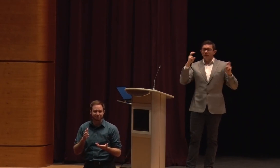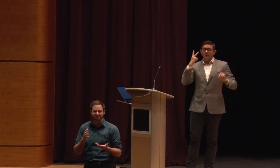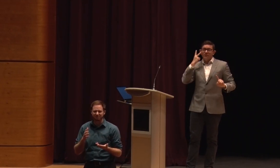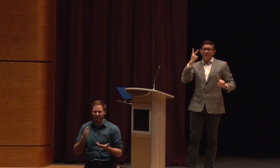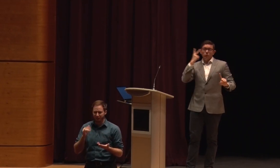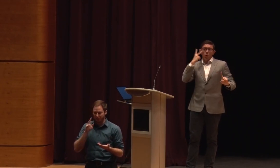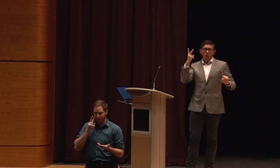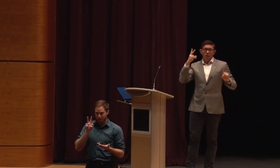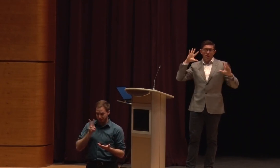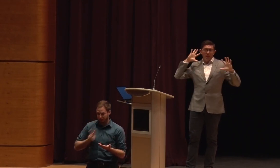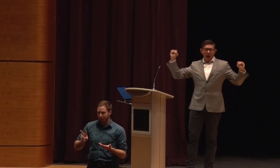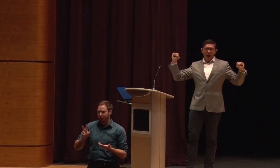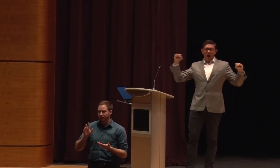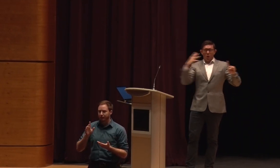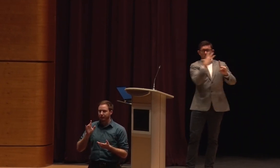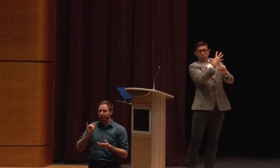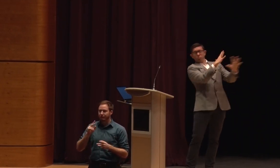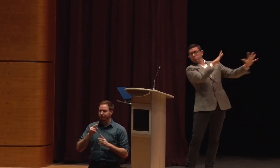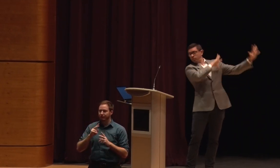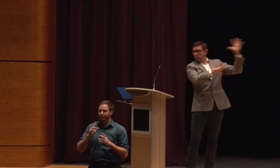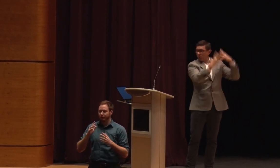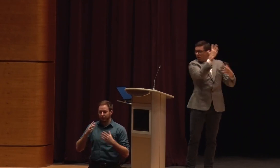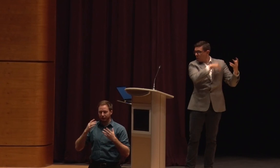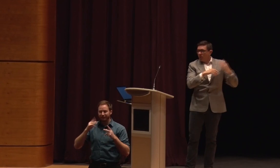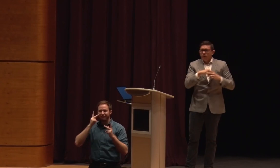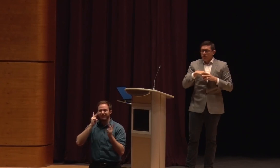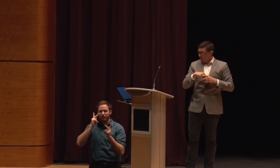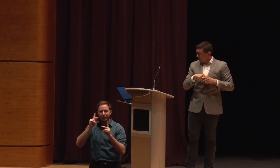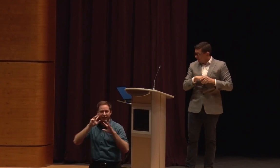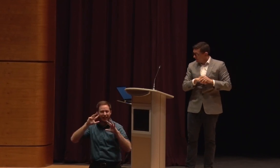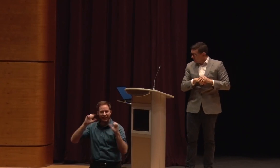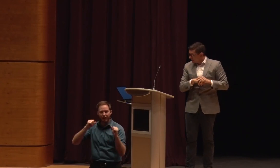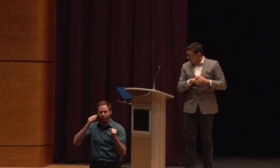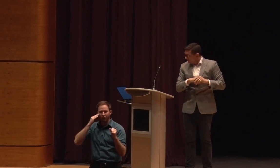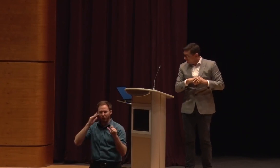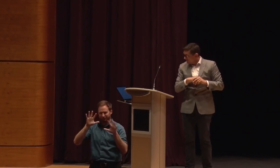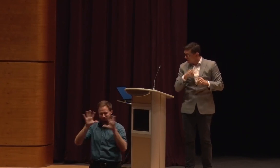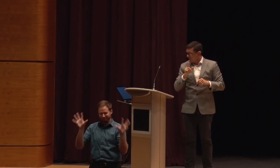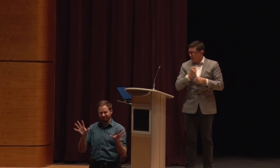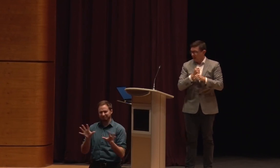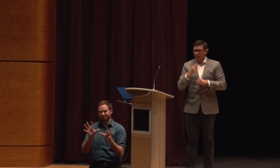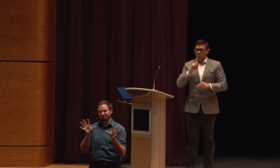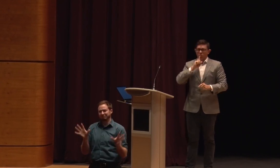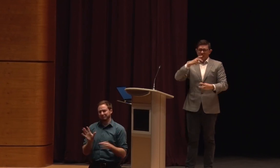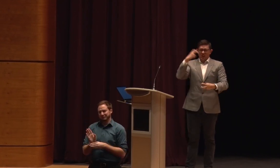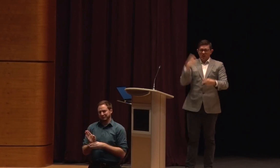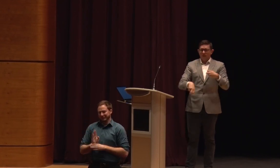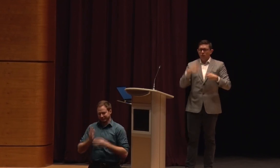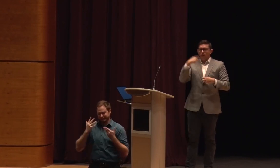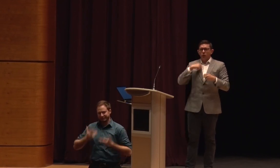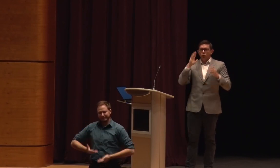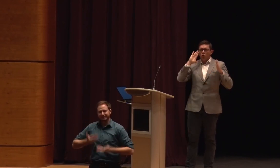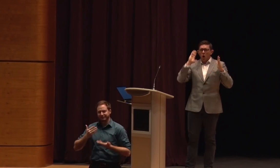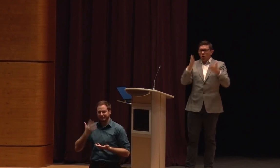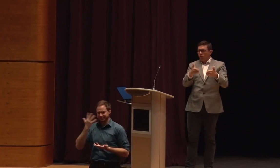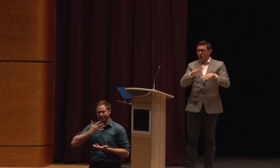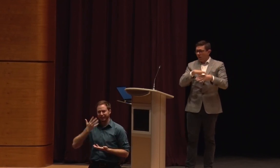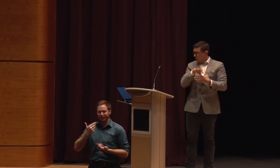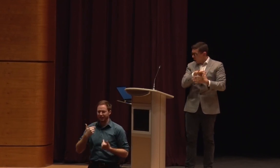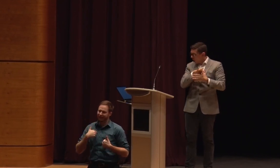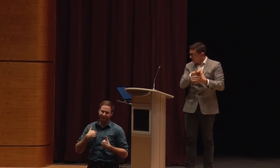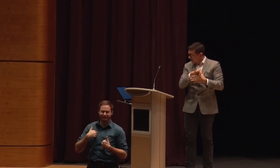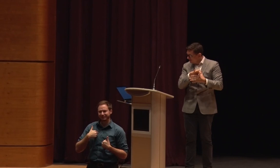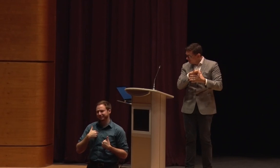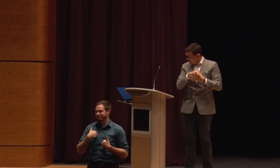she was just painted, and she was very visually loud, just a lot going on there. And it really made